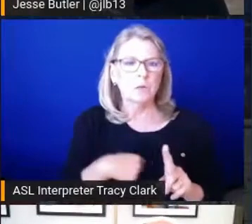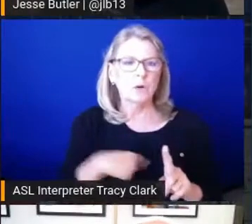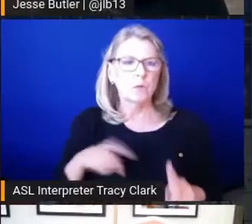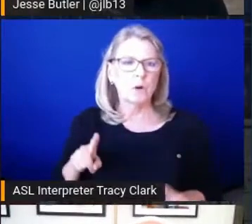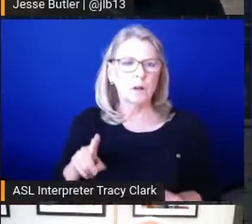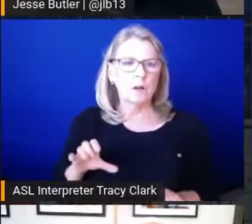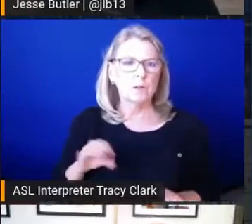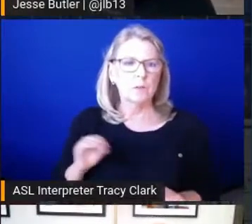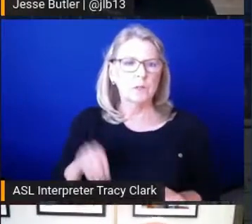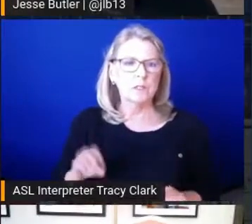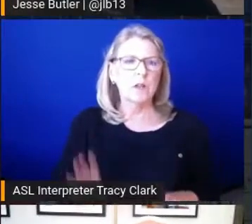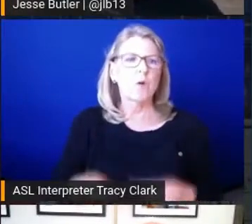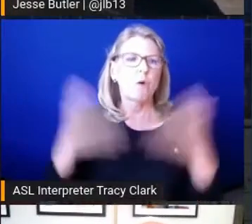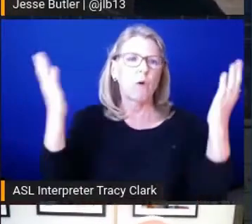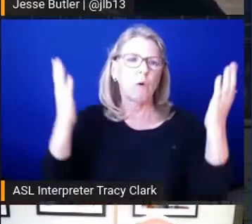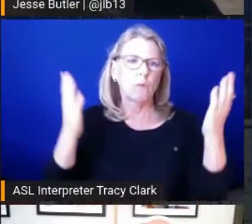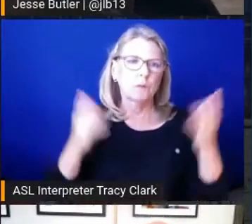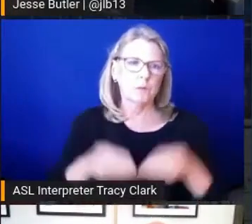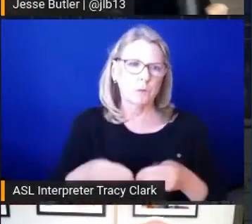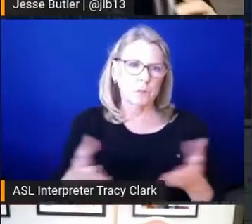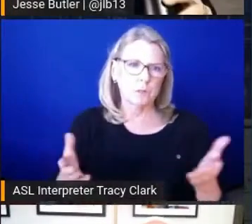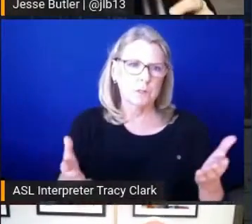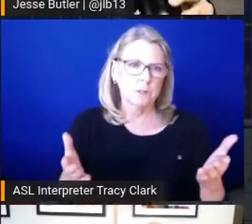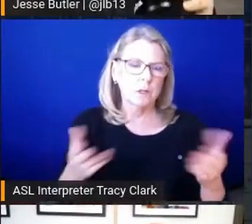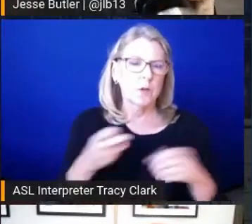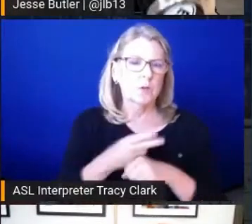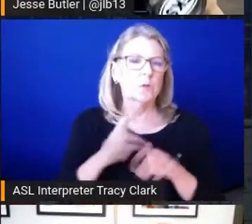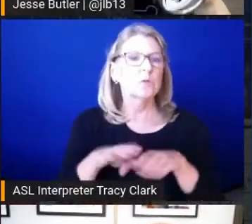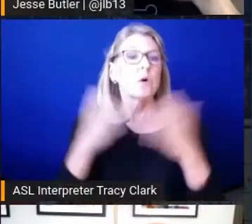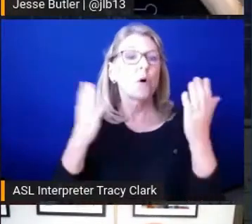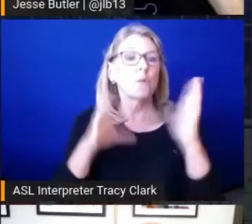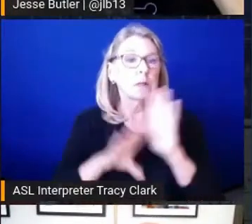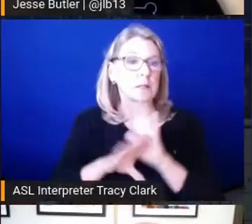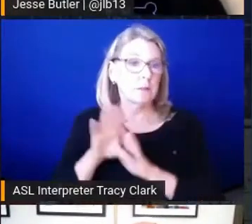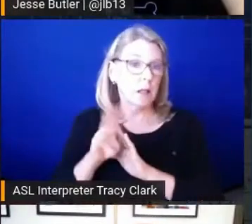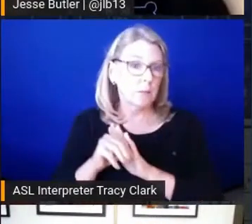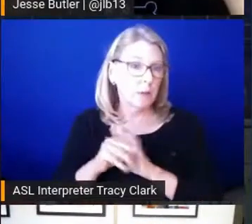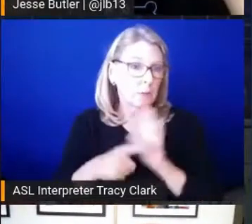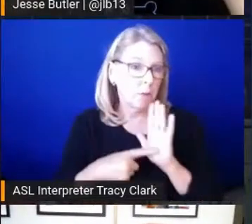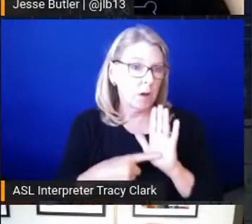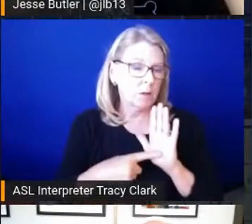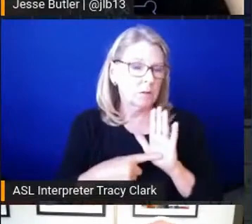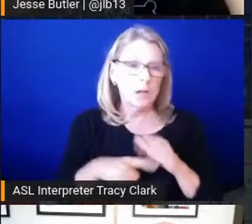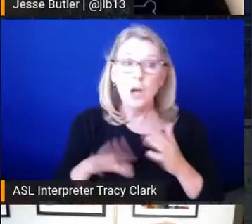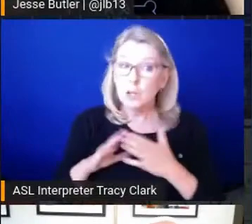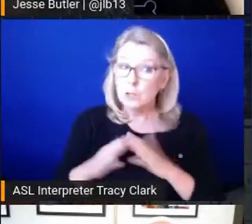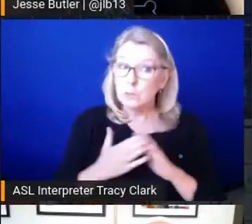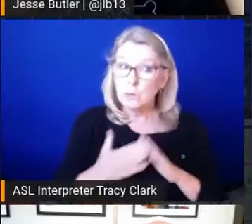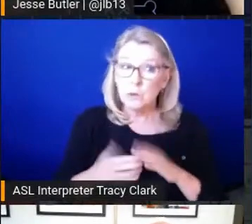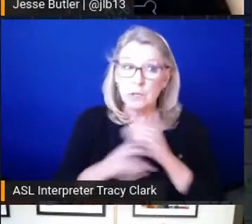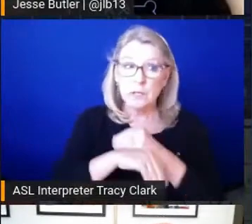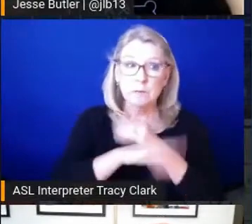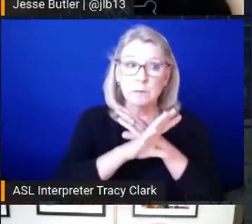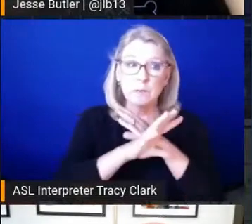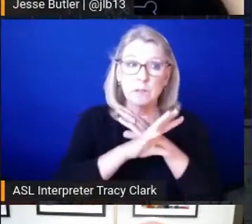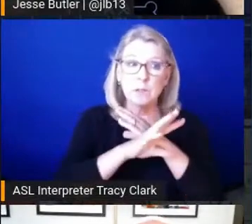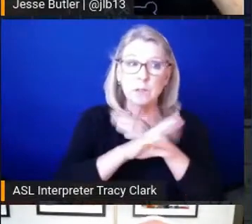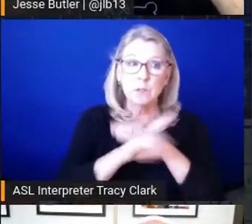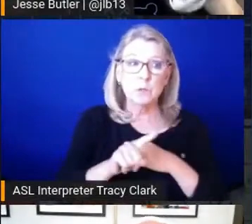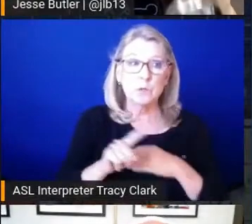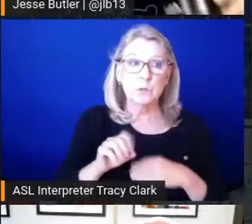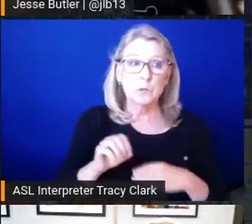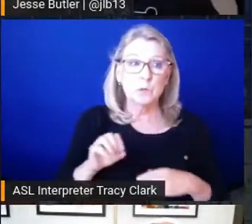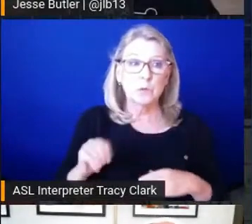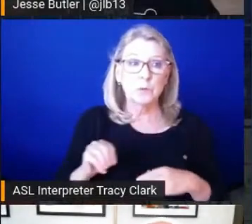open development model. We have community Zoom meetings every week. All of our stuff is done on GitHub in